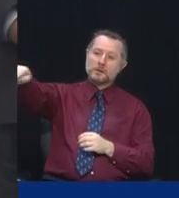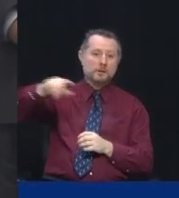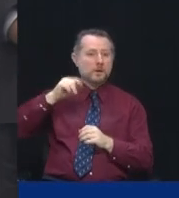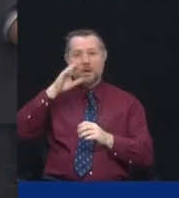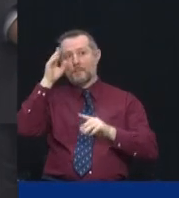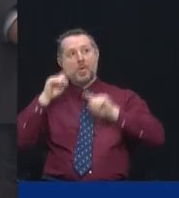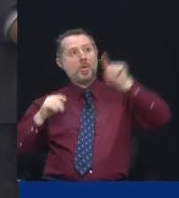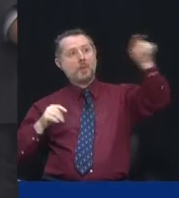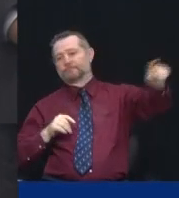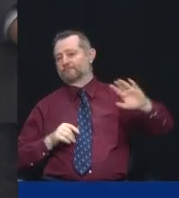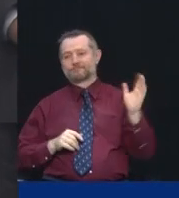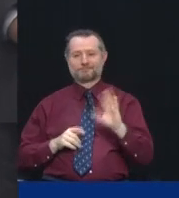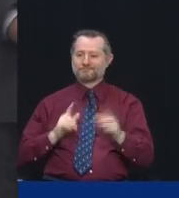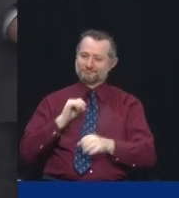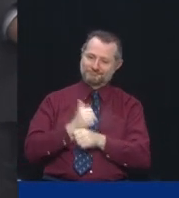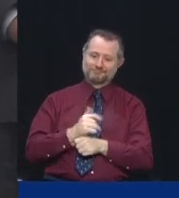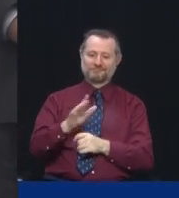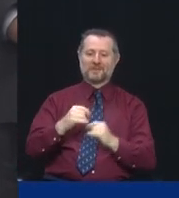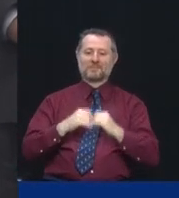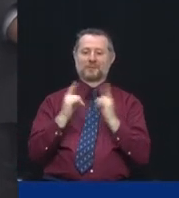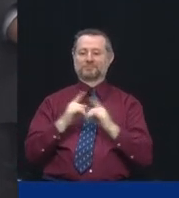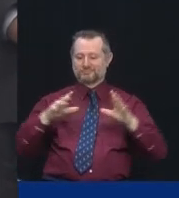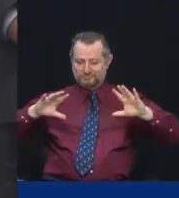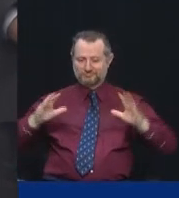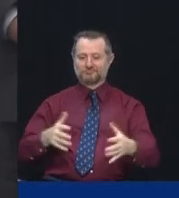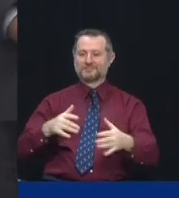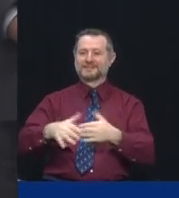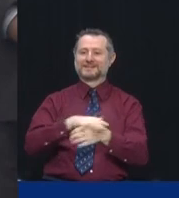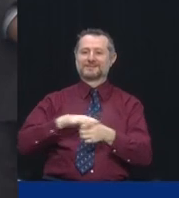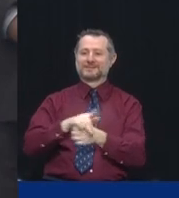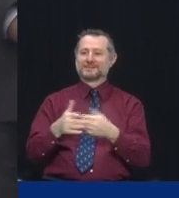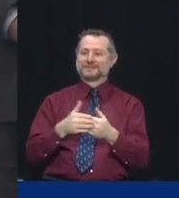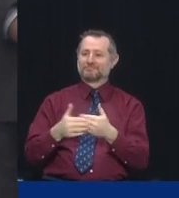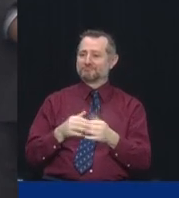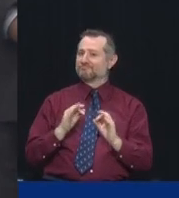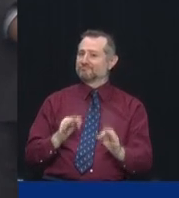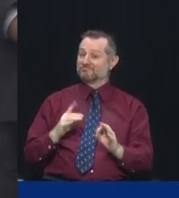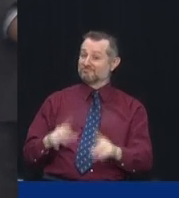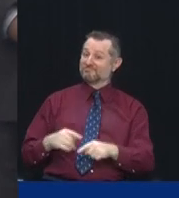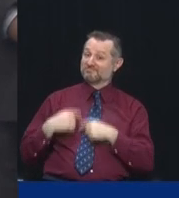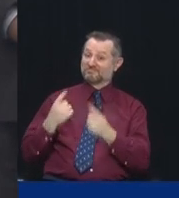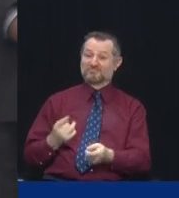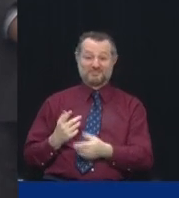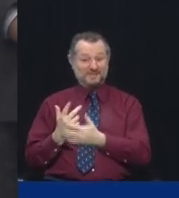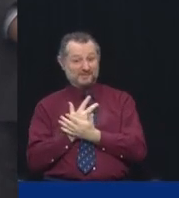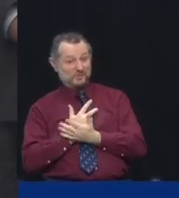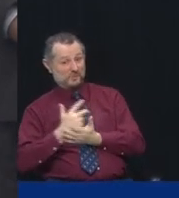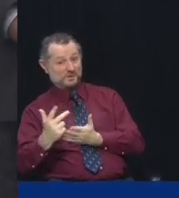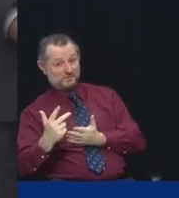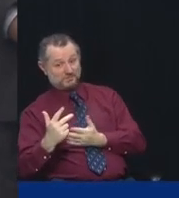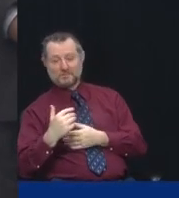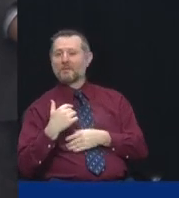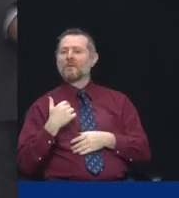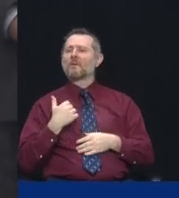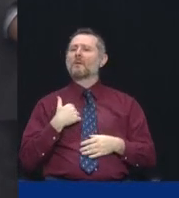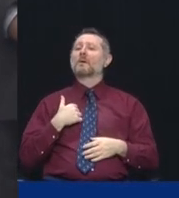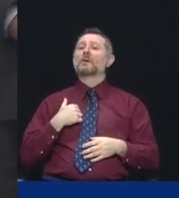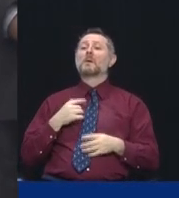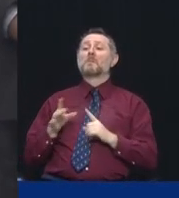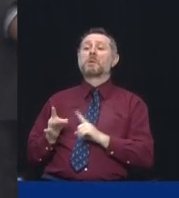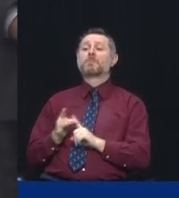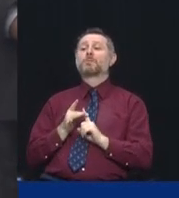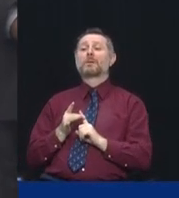that they can go where they live. Over the last 3 weeks, we've seen COVID positivity rates